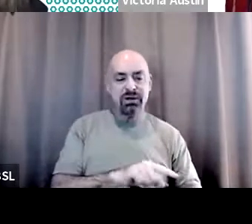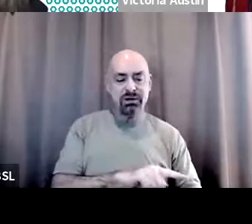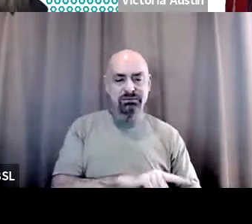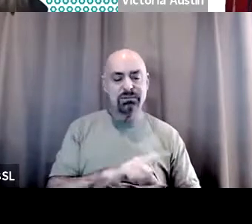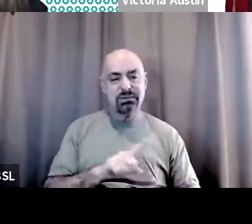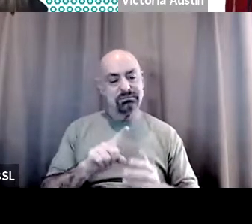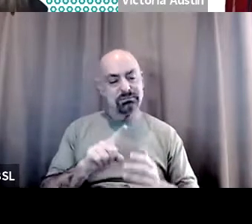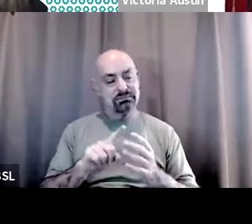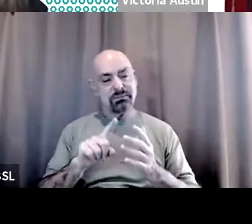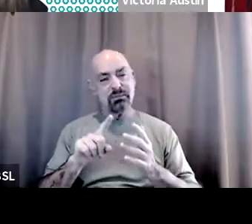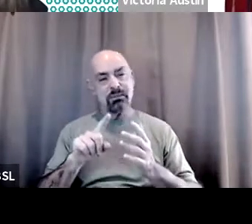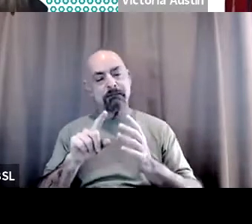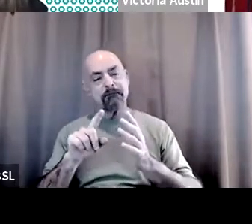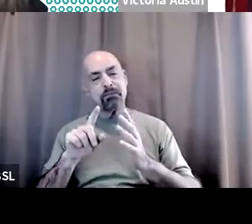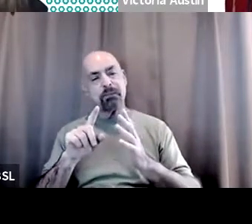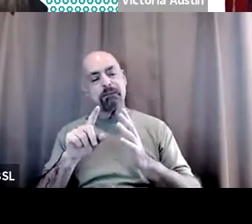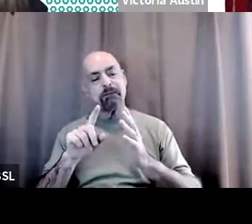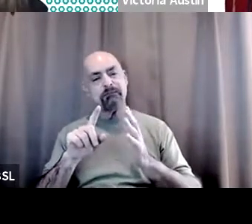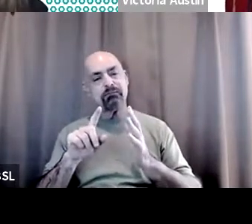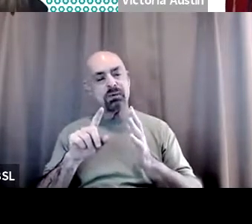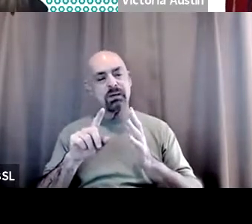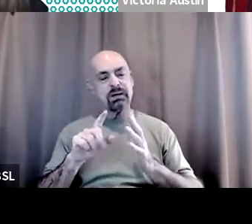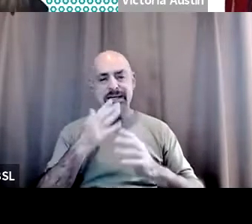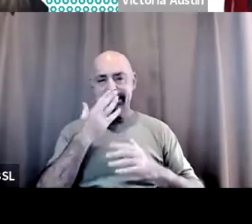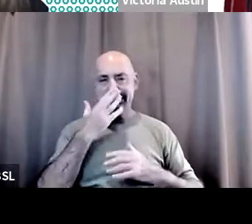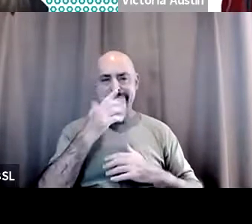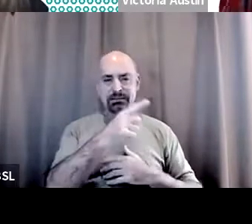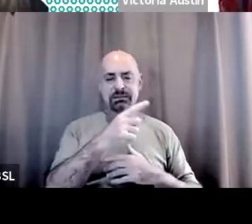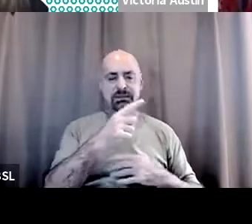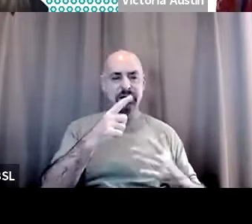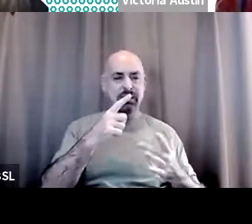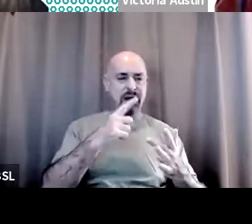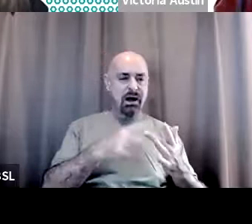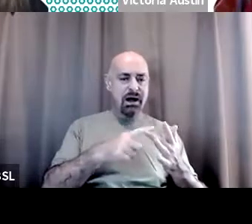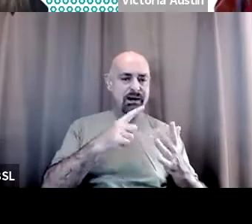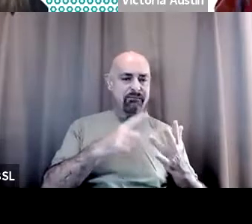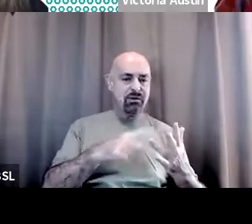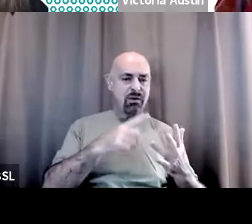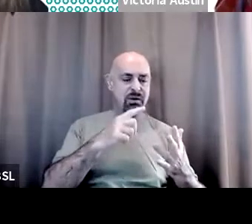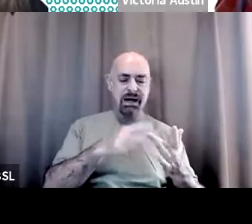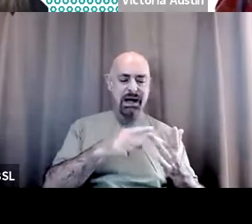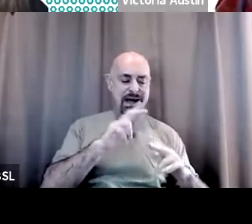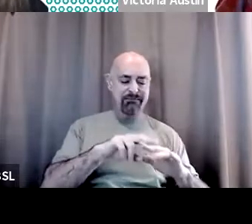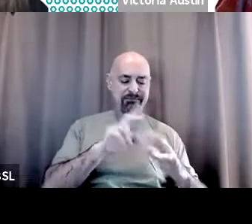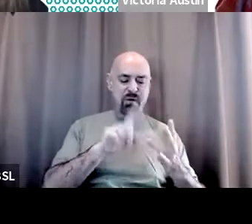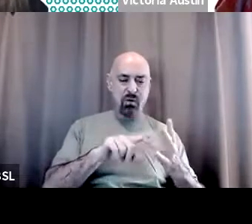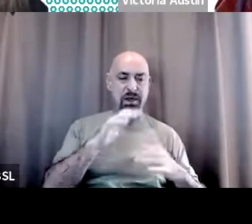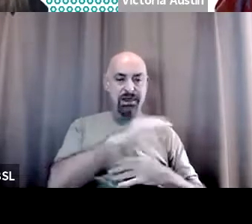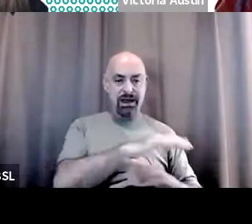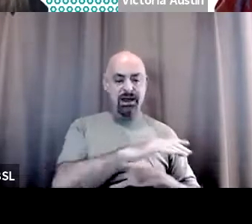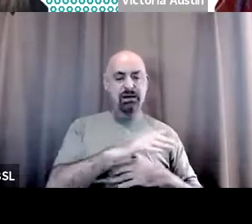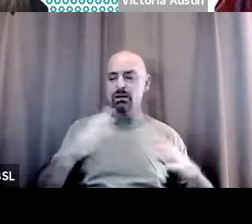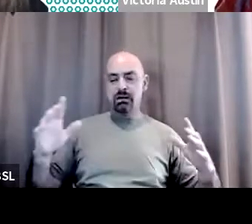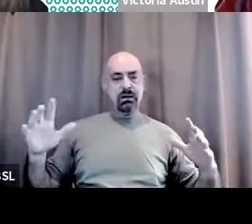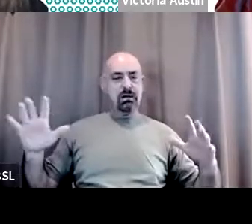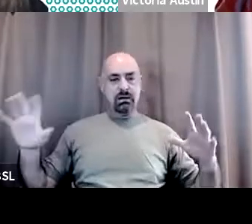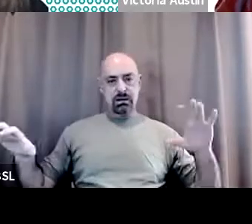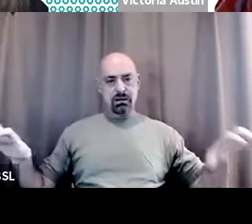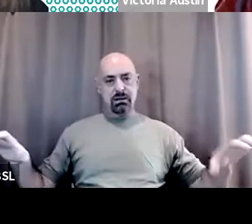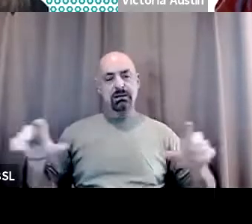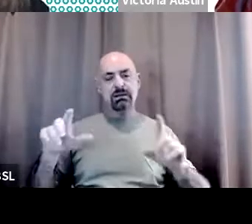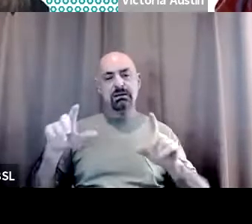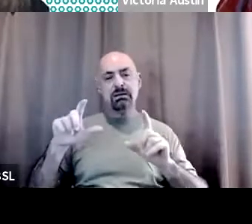where there is a presence of IFO, okay, since many years, but we are working with the SIDA, the